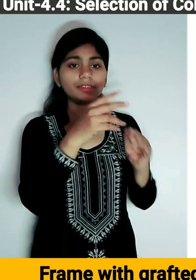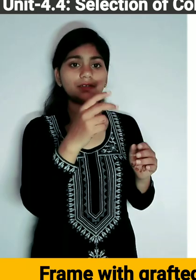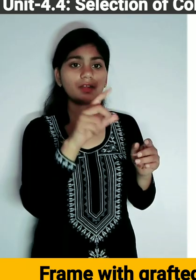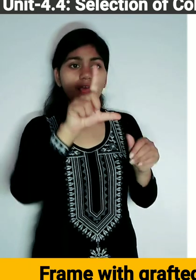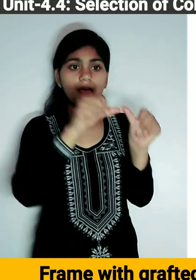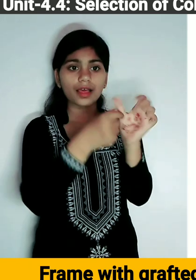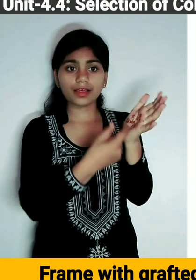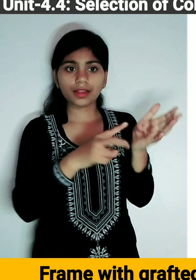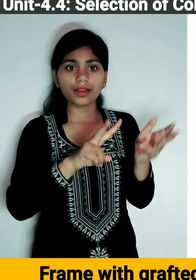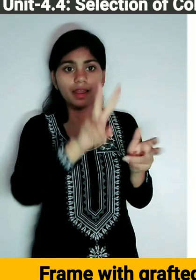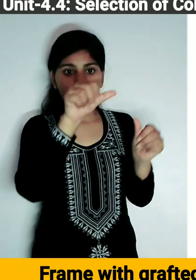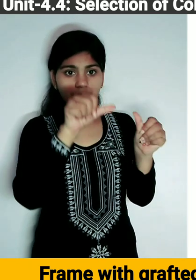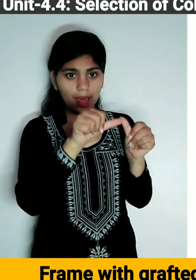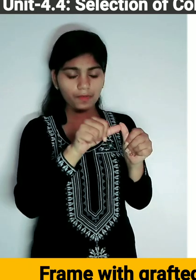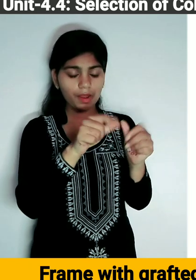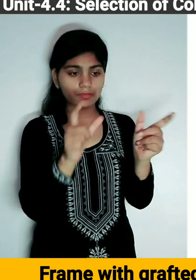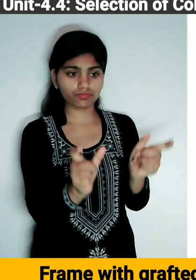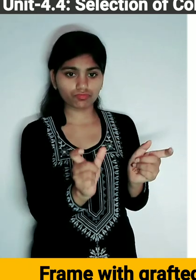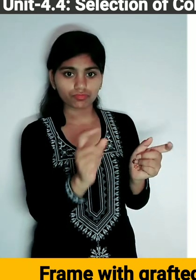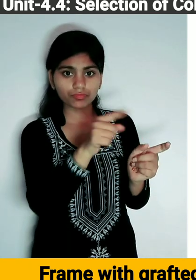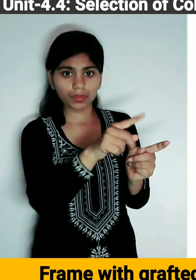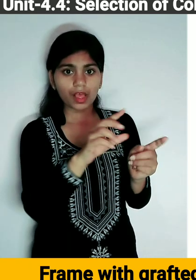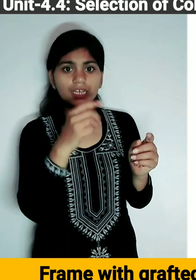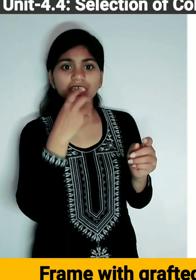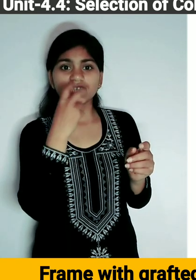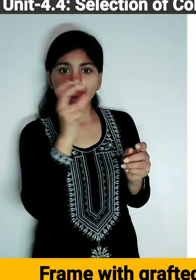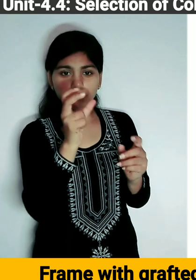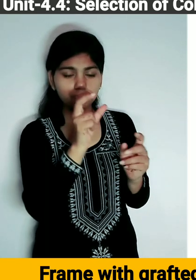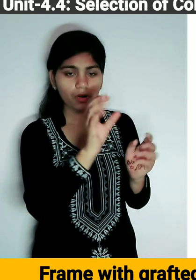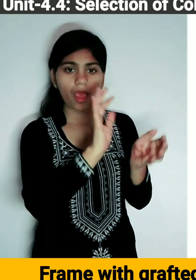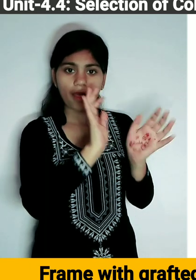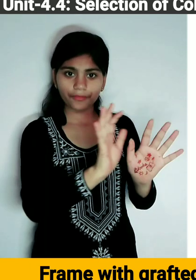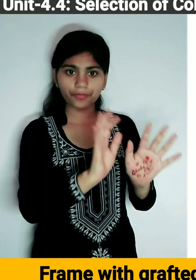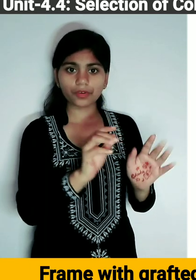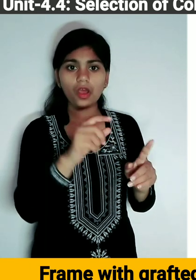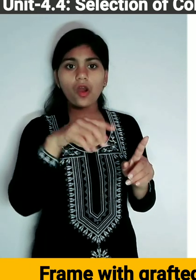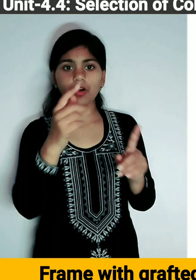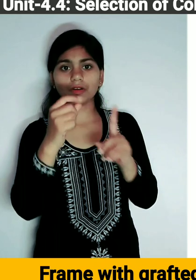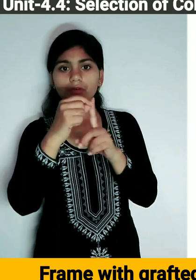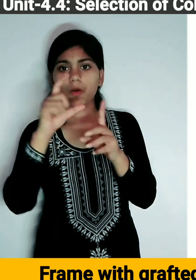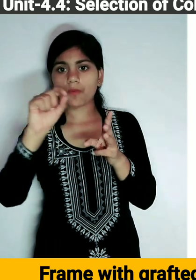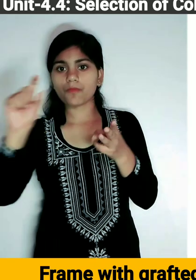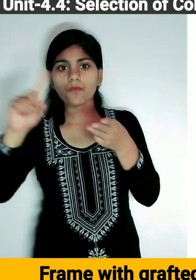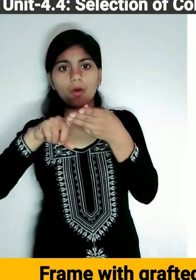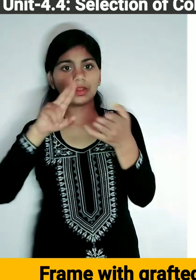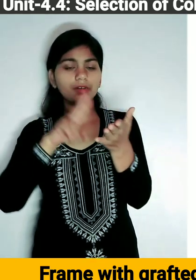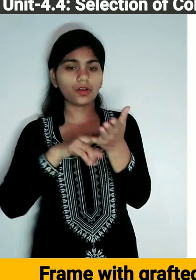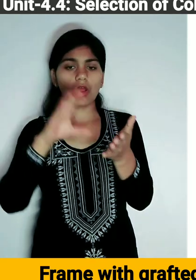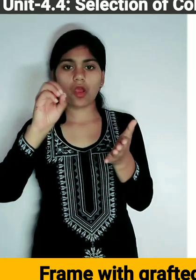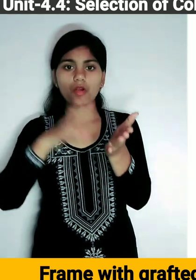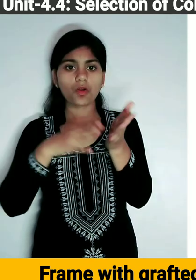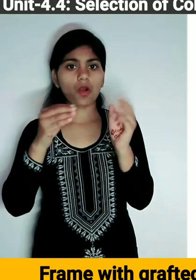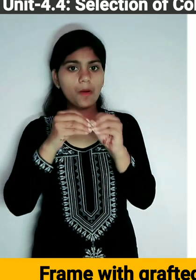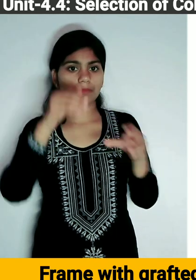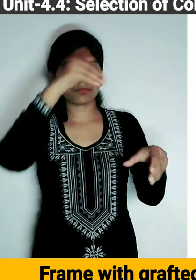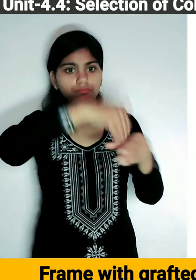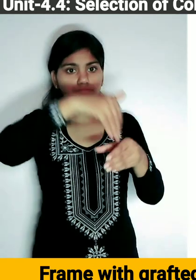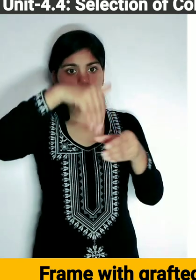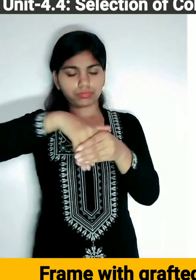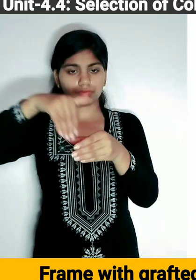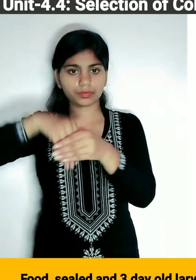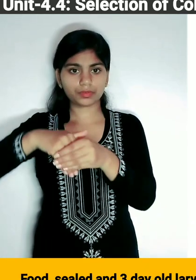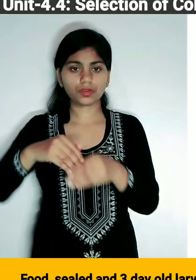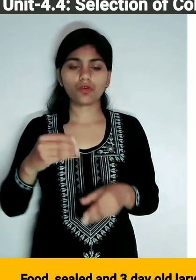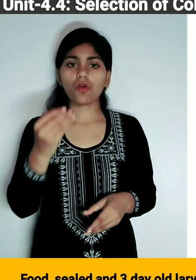Frame with grafted larvae is placed in between larval brood and pollen